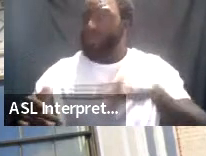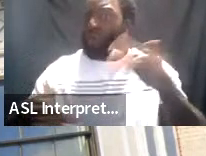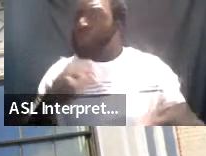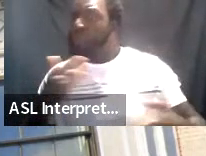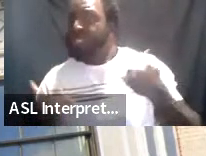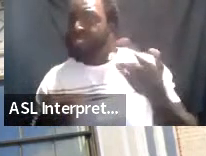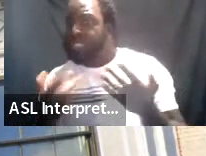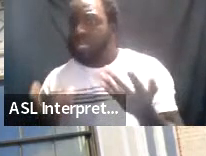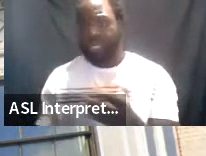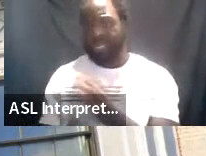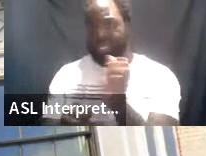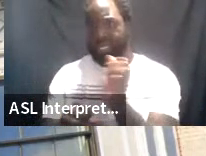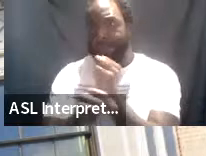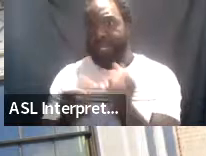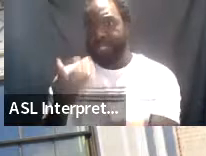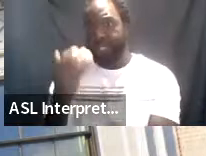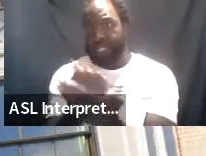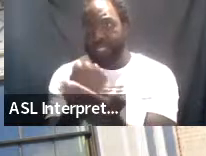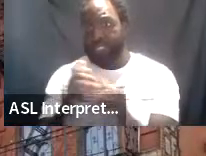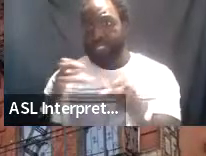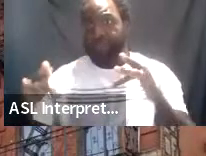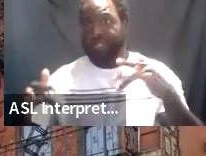activity. Next slide, please.